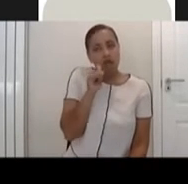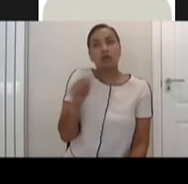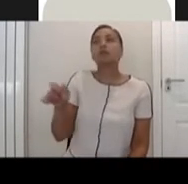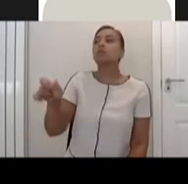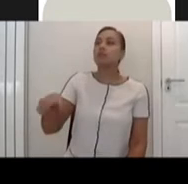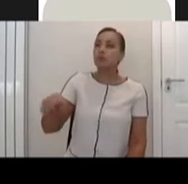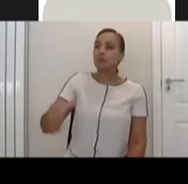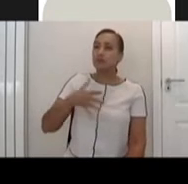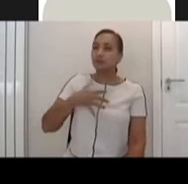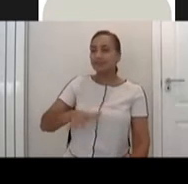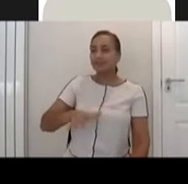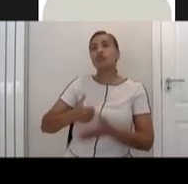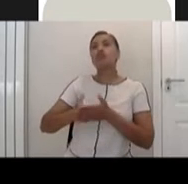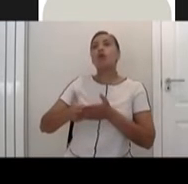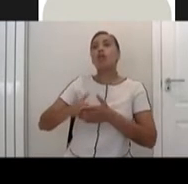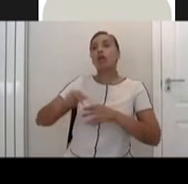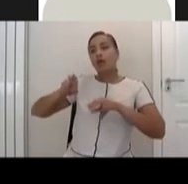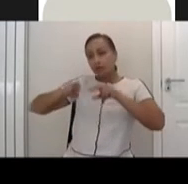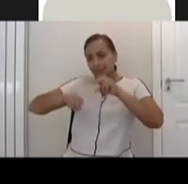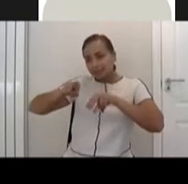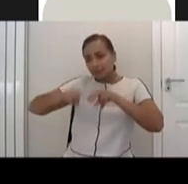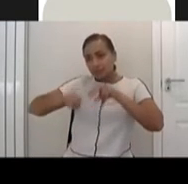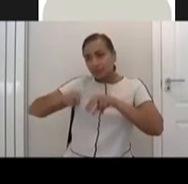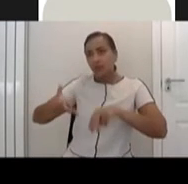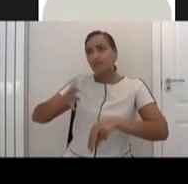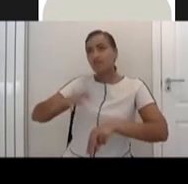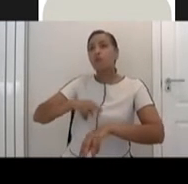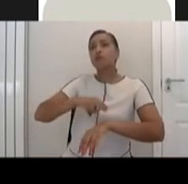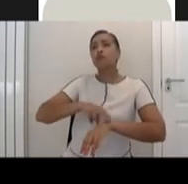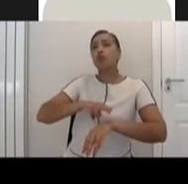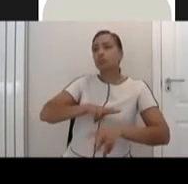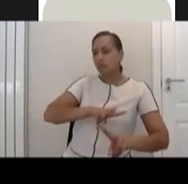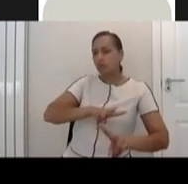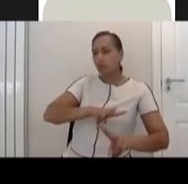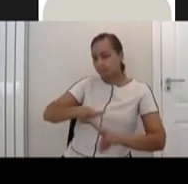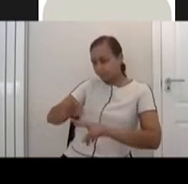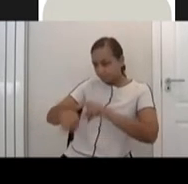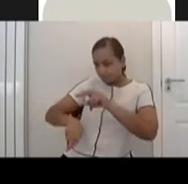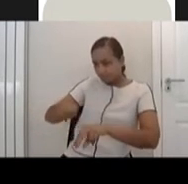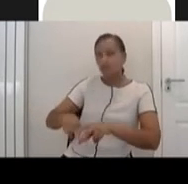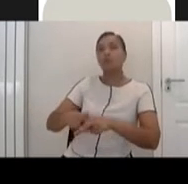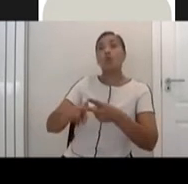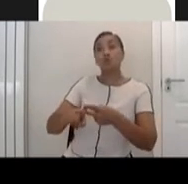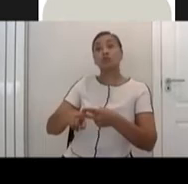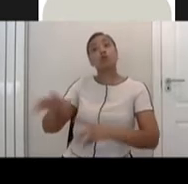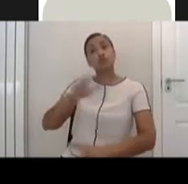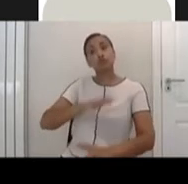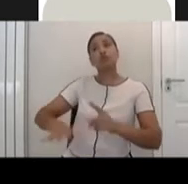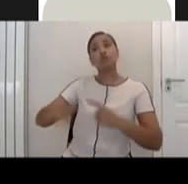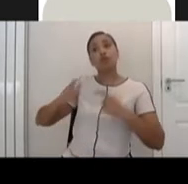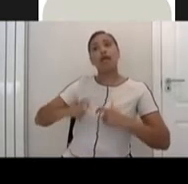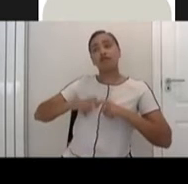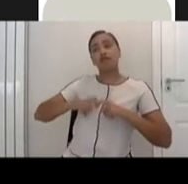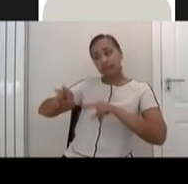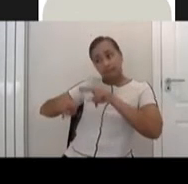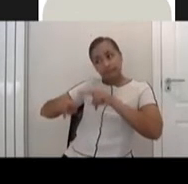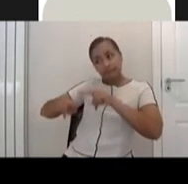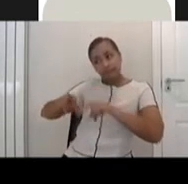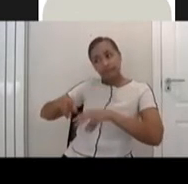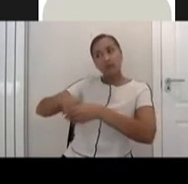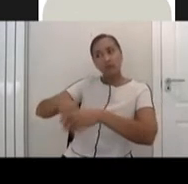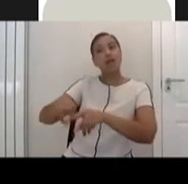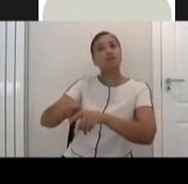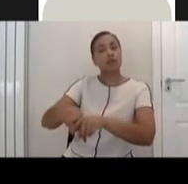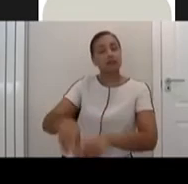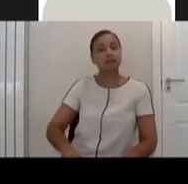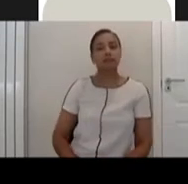have assessments both from a kind of clinical perspective, but also possibly from a social care perspective as well.